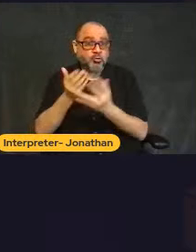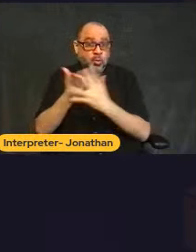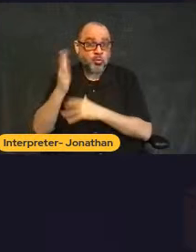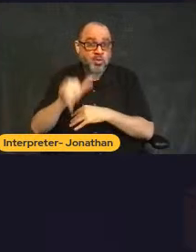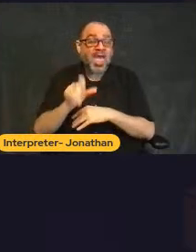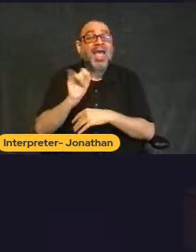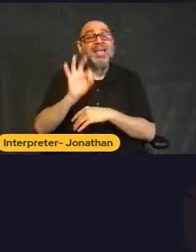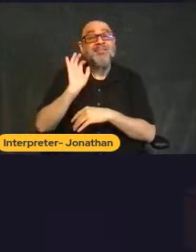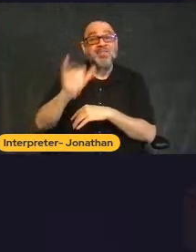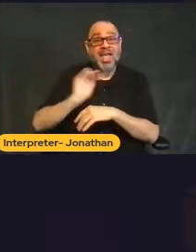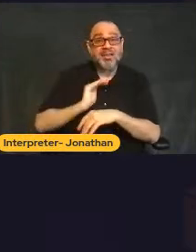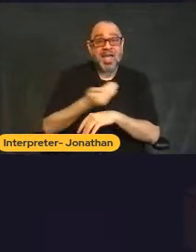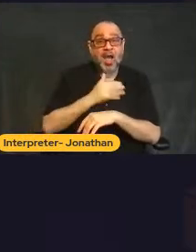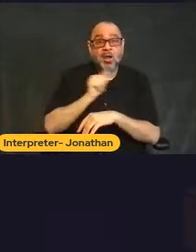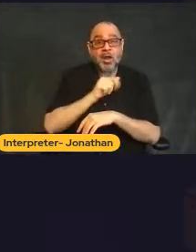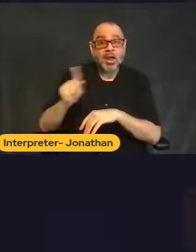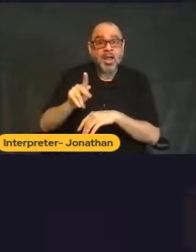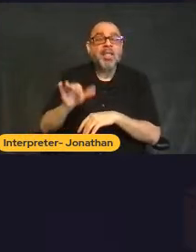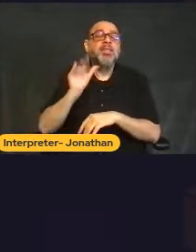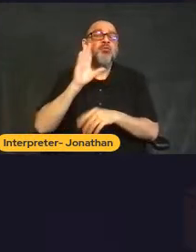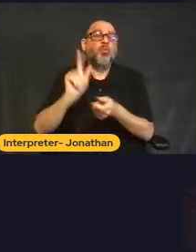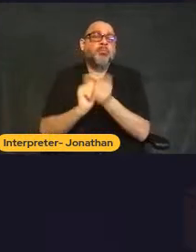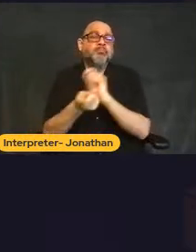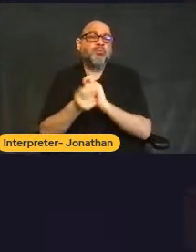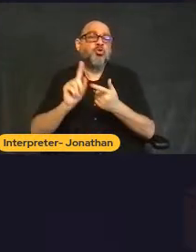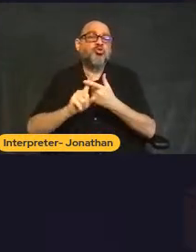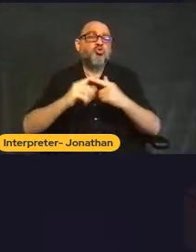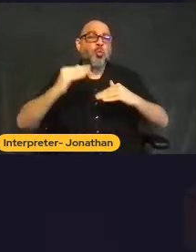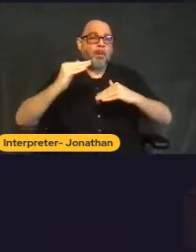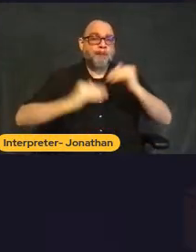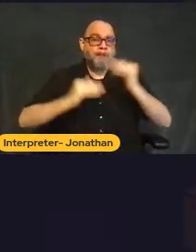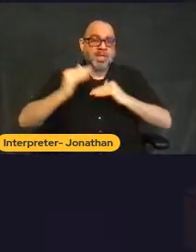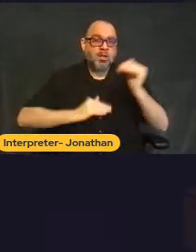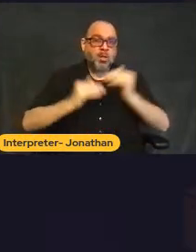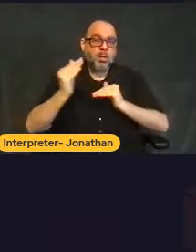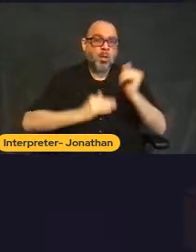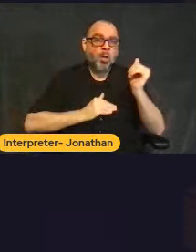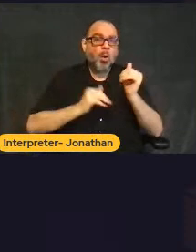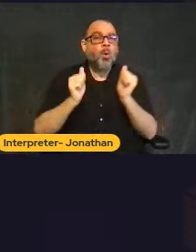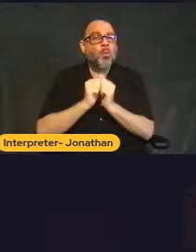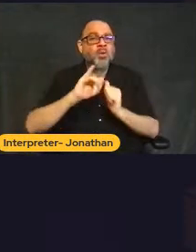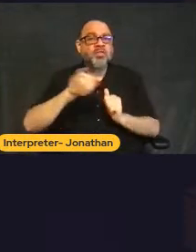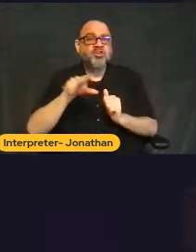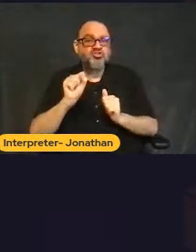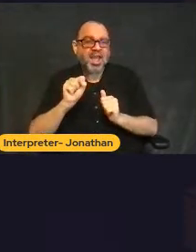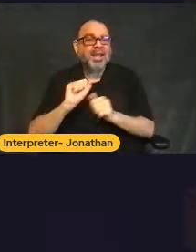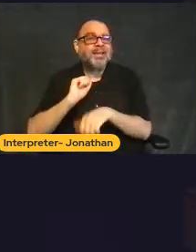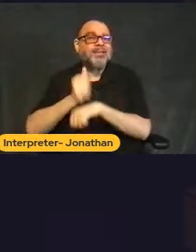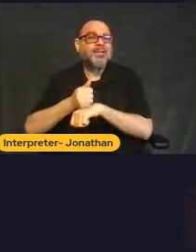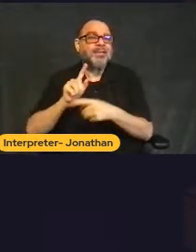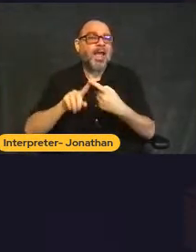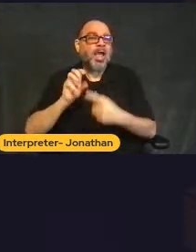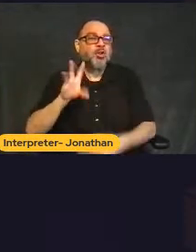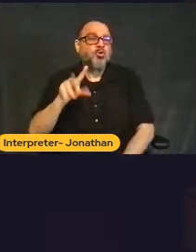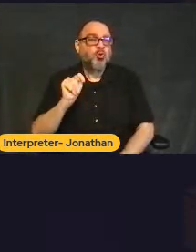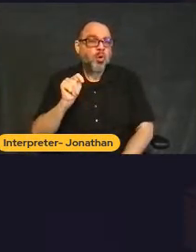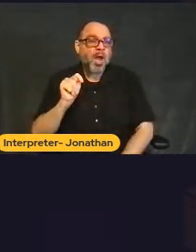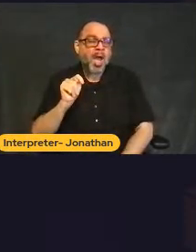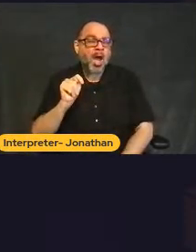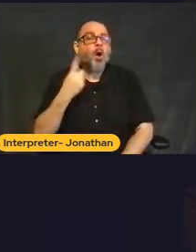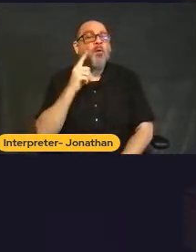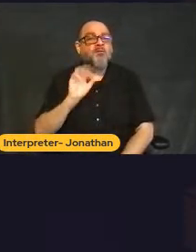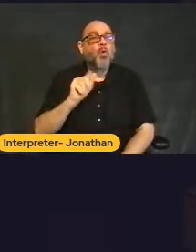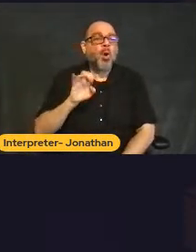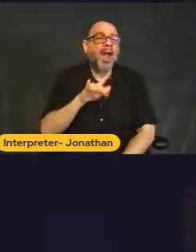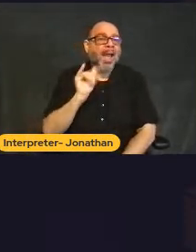this would be set to build. With Next.js, it has to be set to out for Amplify to be